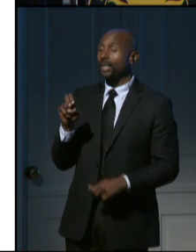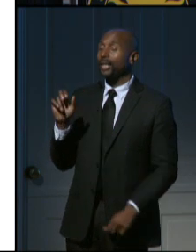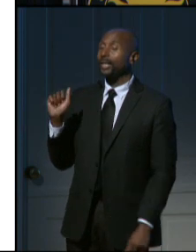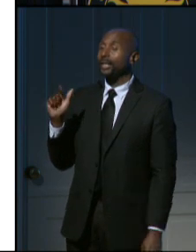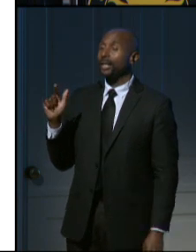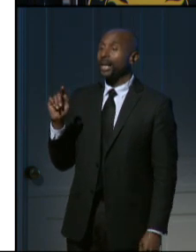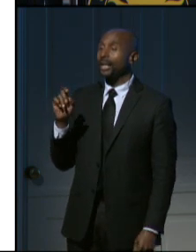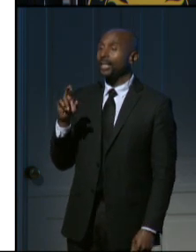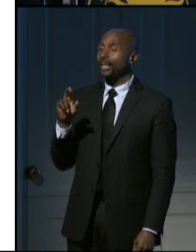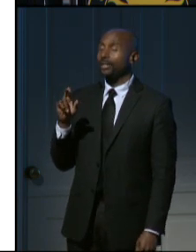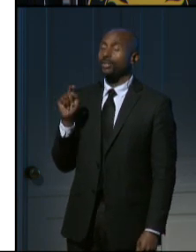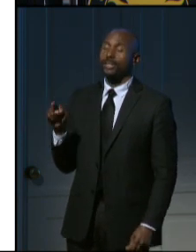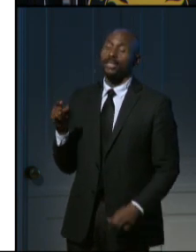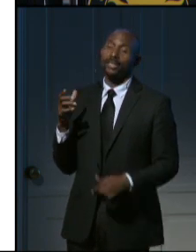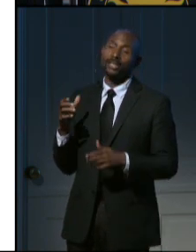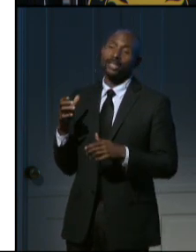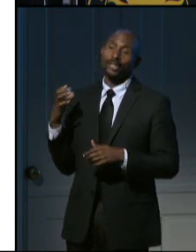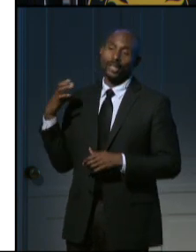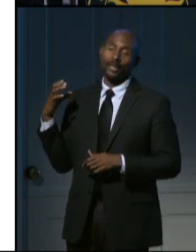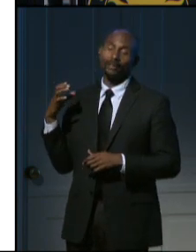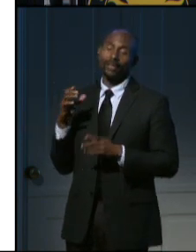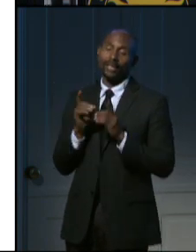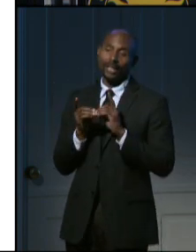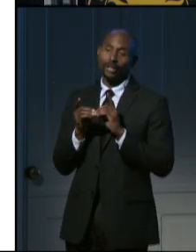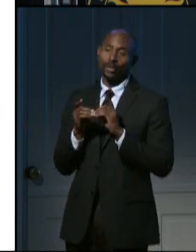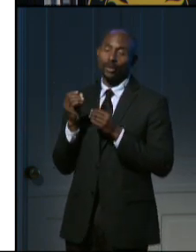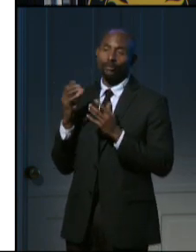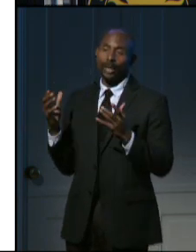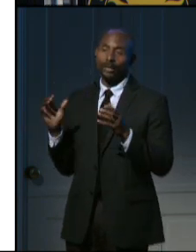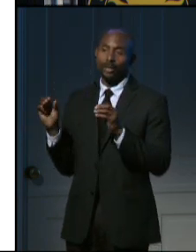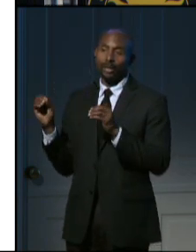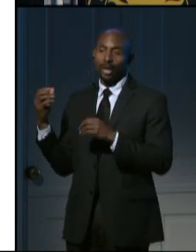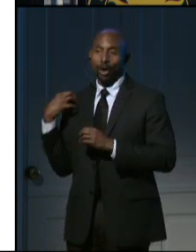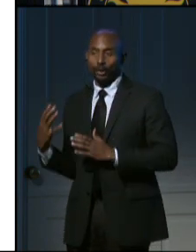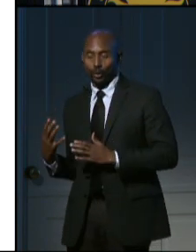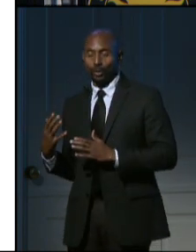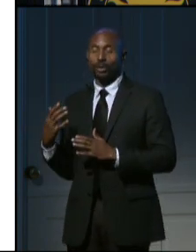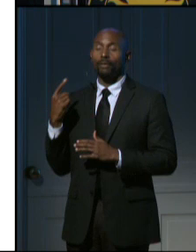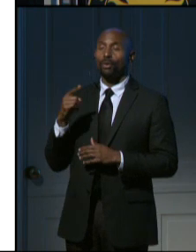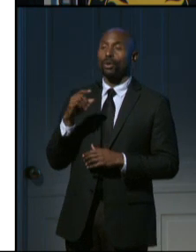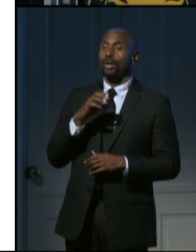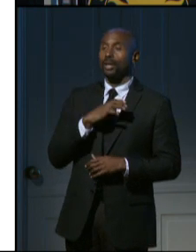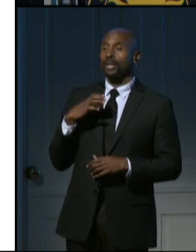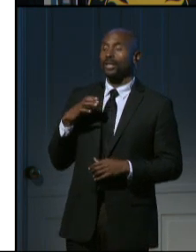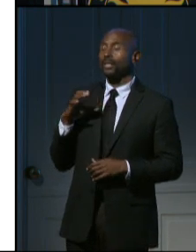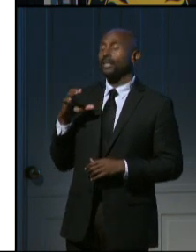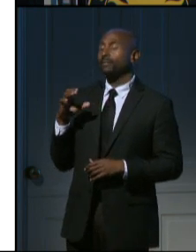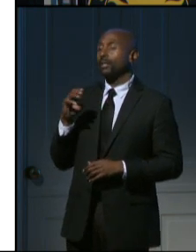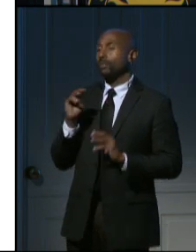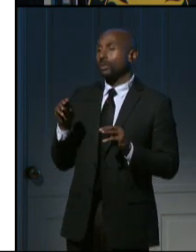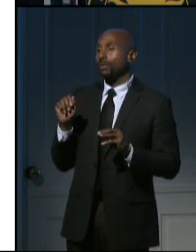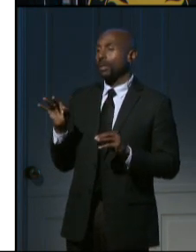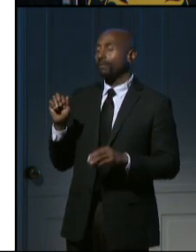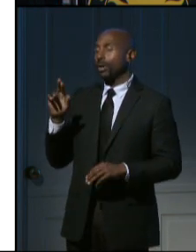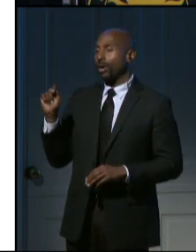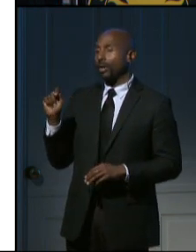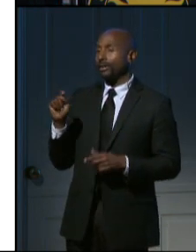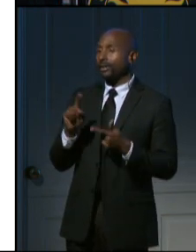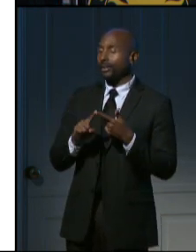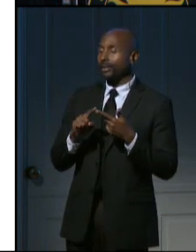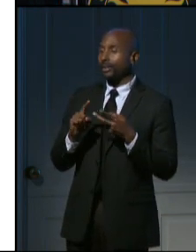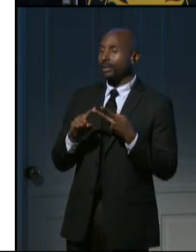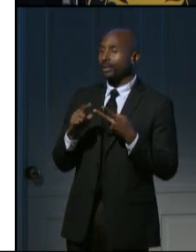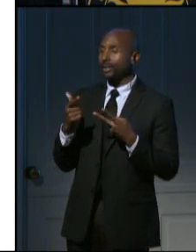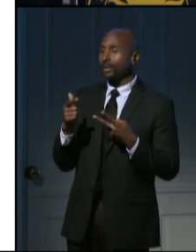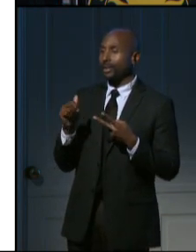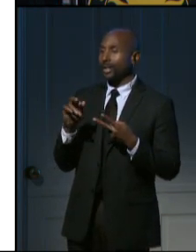Officer for the Cleveland Museum of Art, Gabriel, Florit, and Bonnie Berkowitz, who are graphics